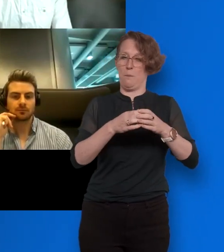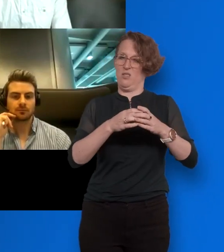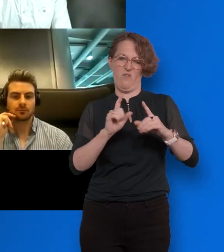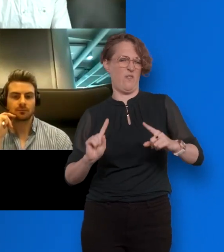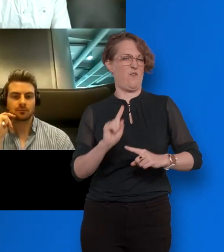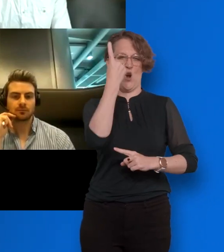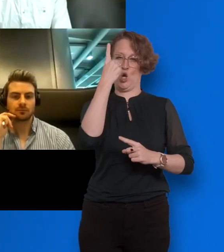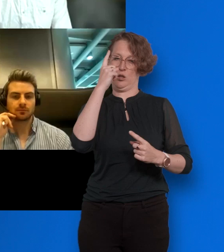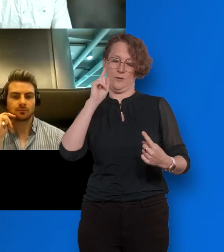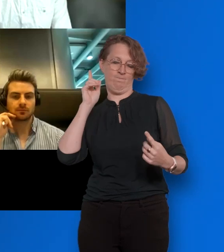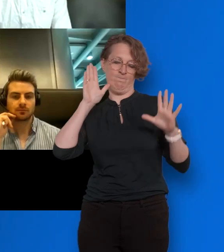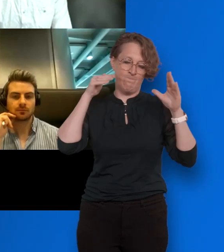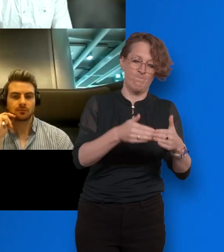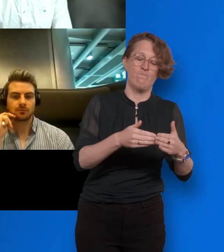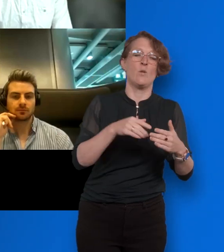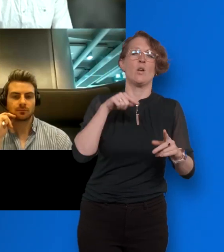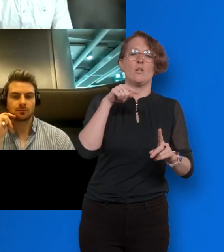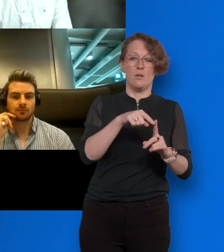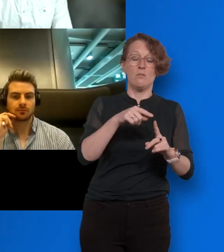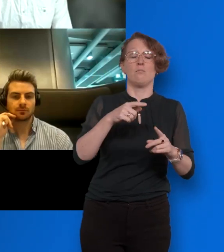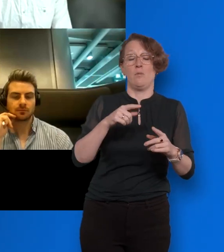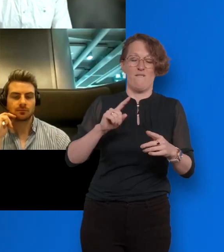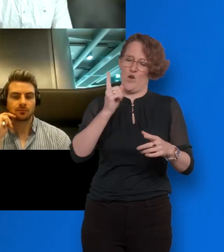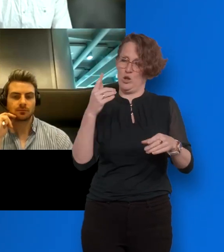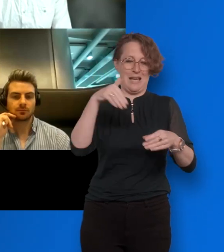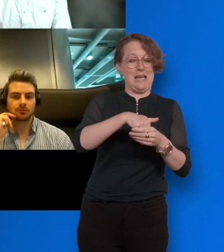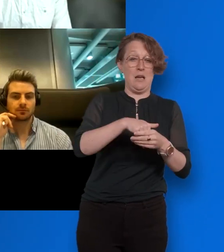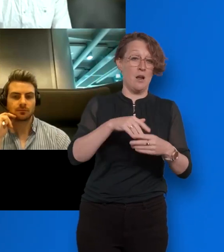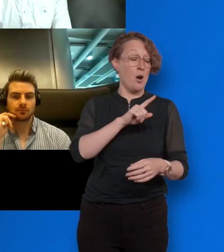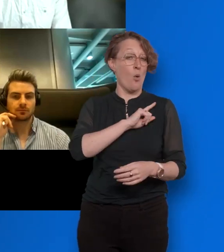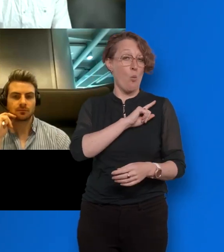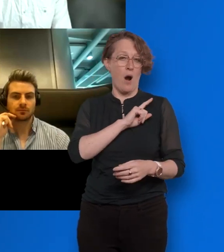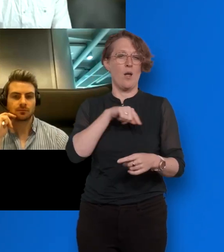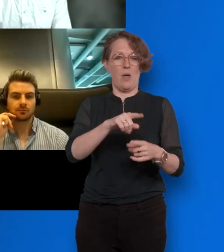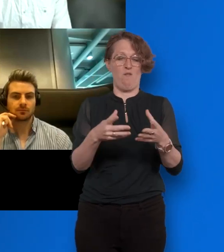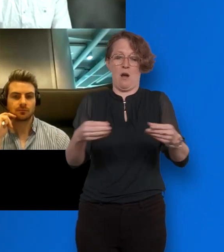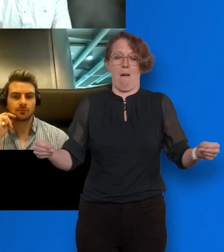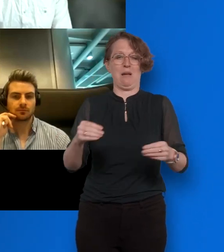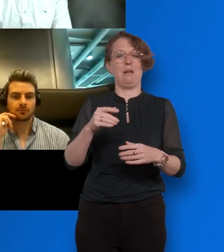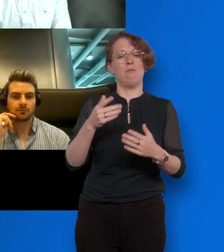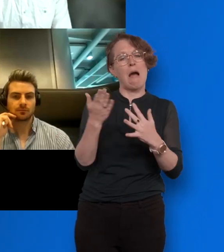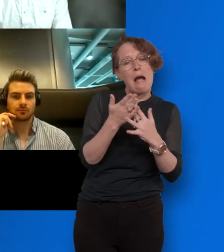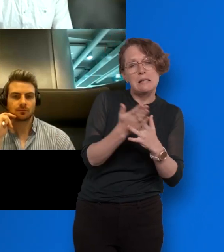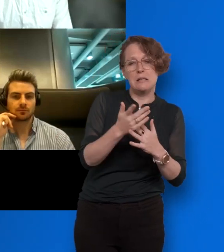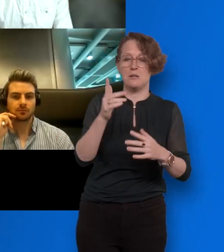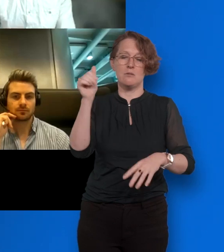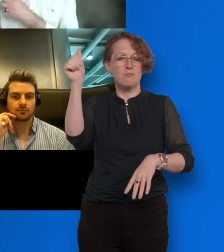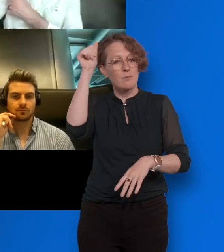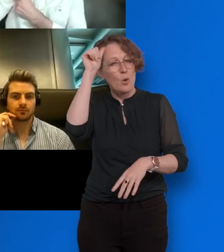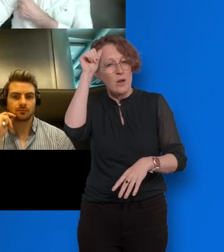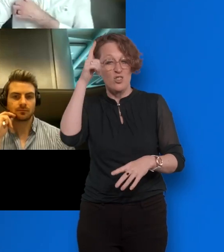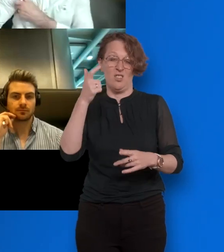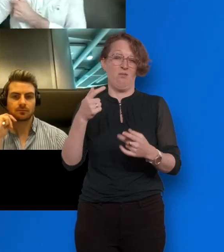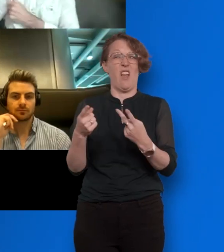the first opportunity to watch those committee because they have those gaps in access and opportunity elsewhere in academia.